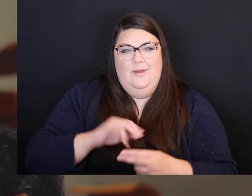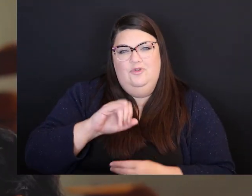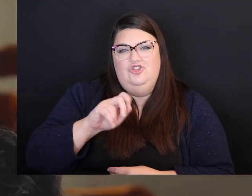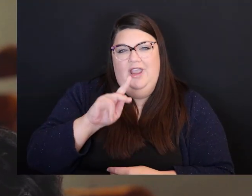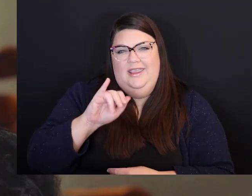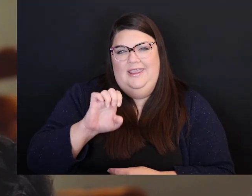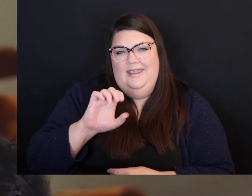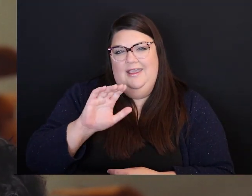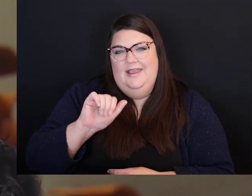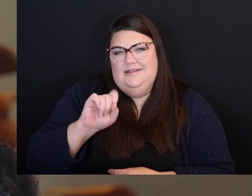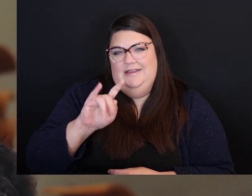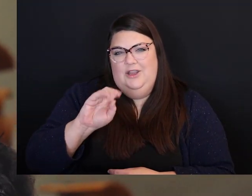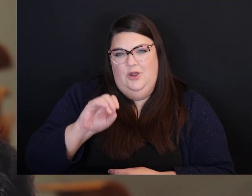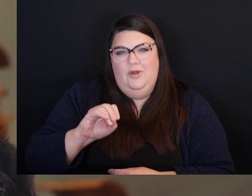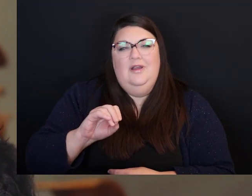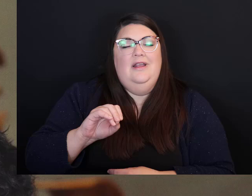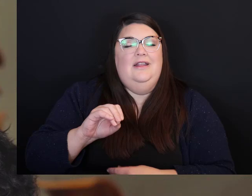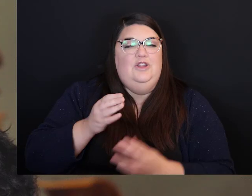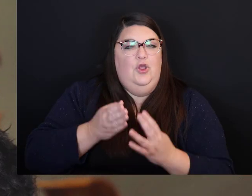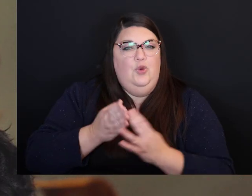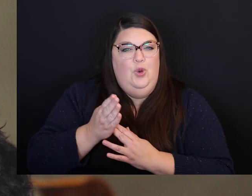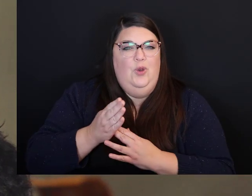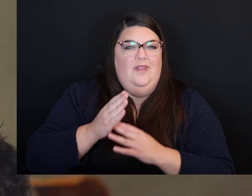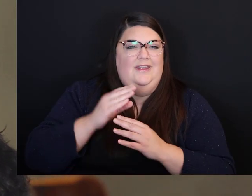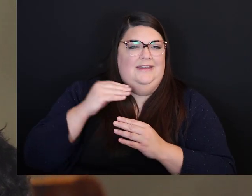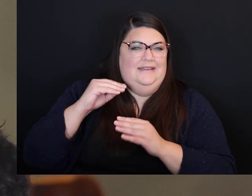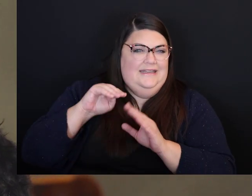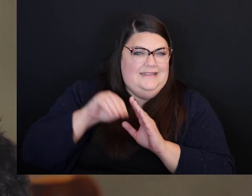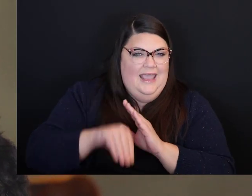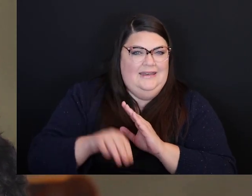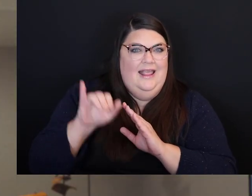My name is Jackie Castillo. This work is titled Through the Descent